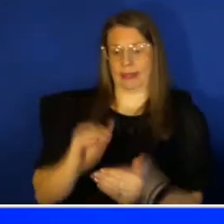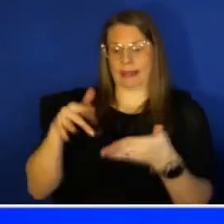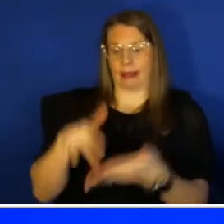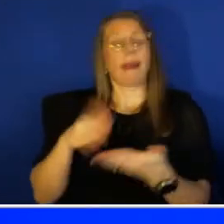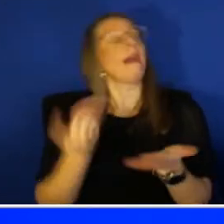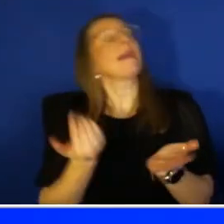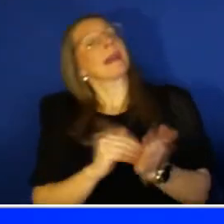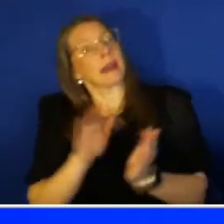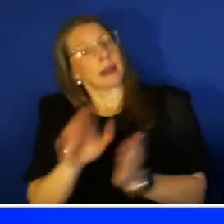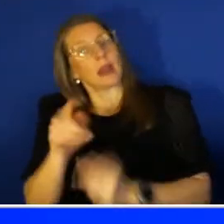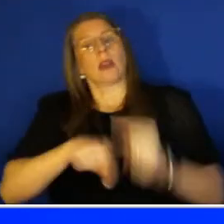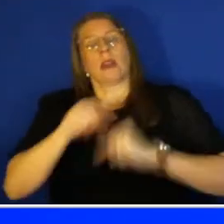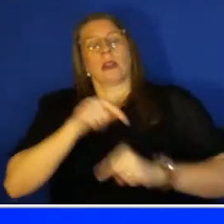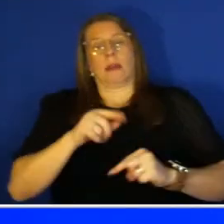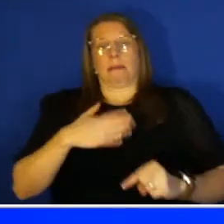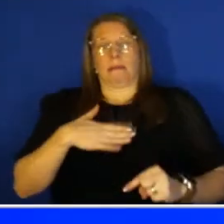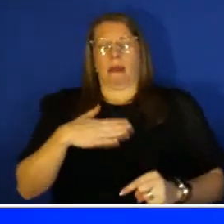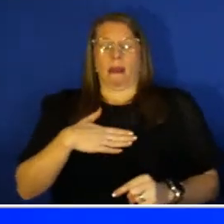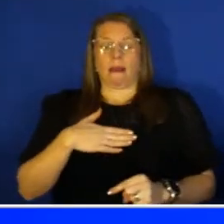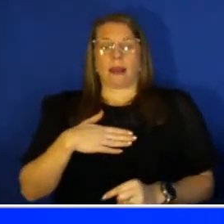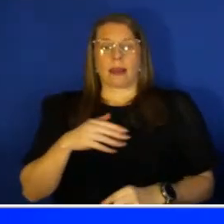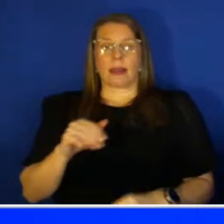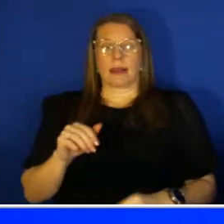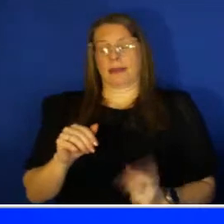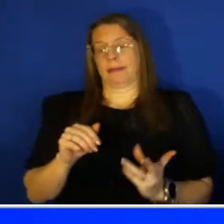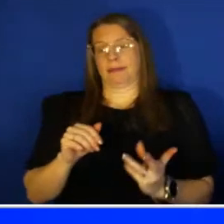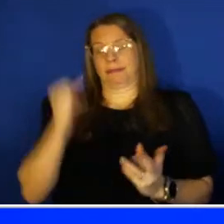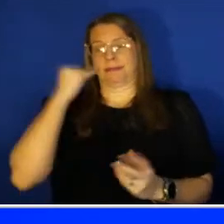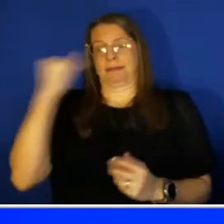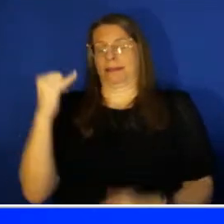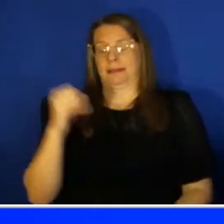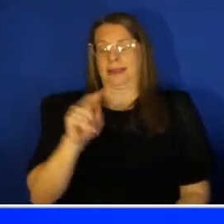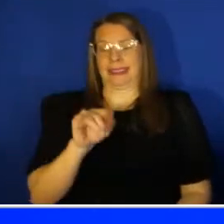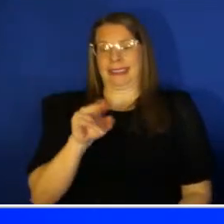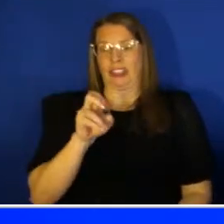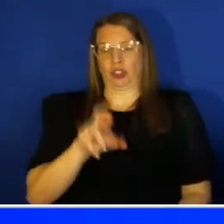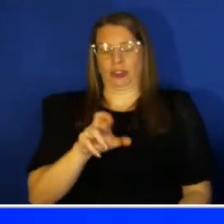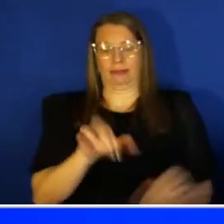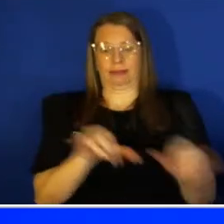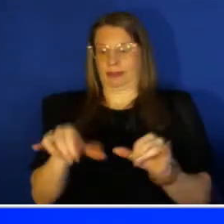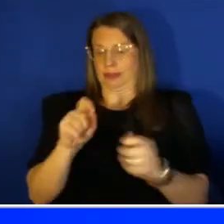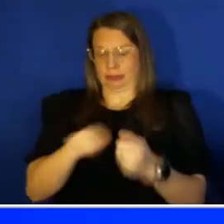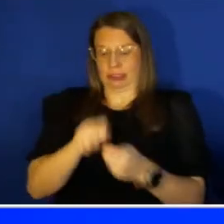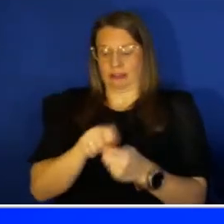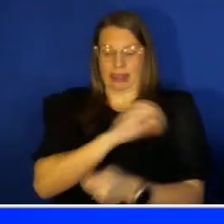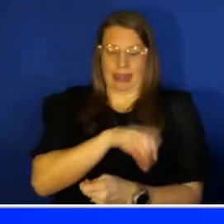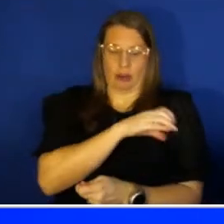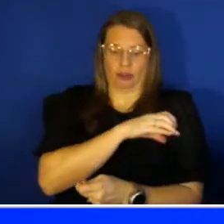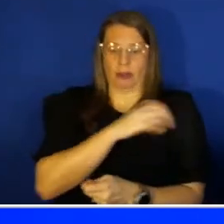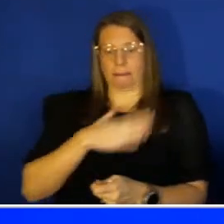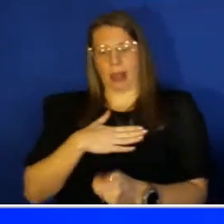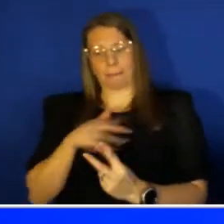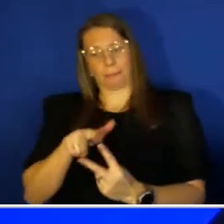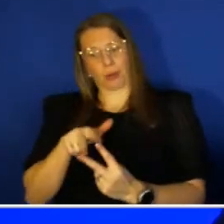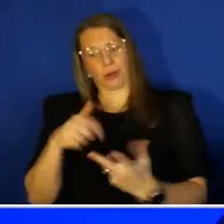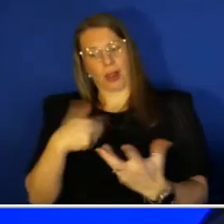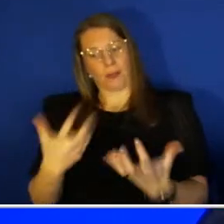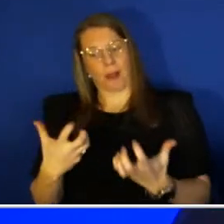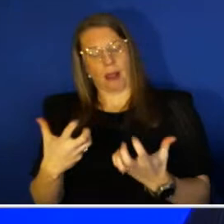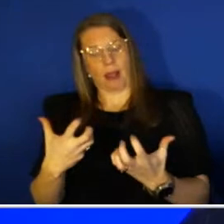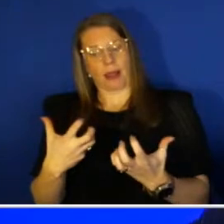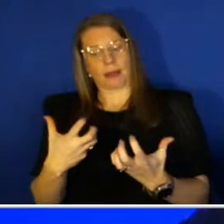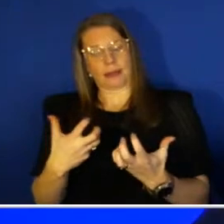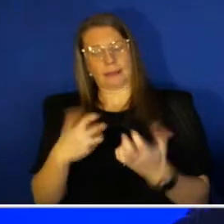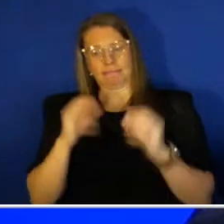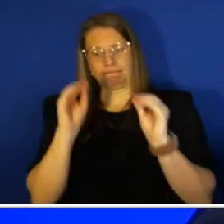back to my analogy of Tinder, if I'm looking for certain characteristics in my partner, I want to plug those in